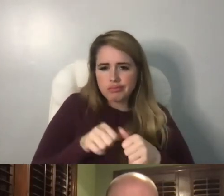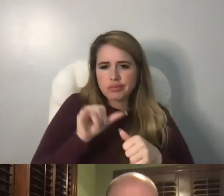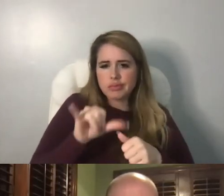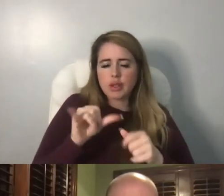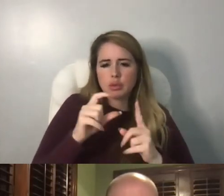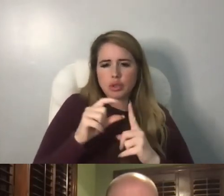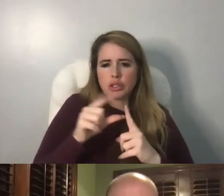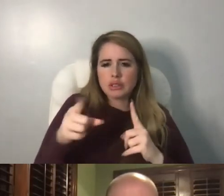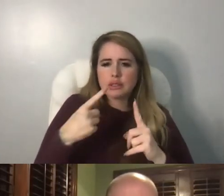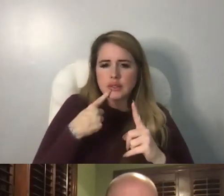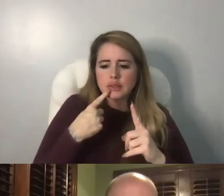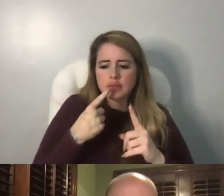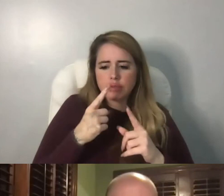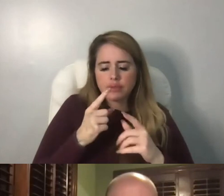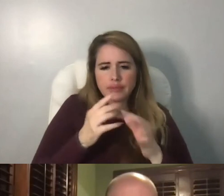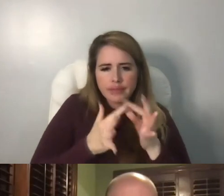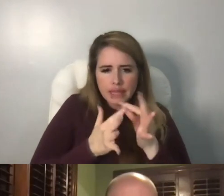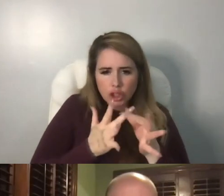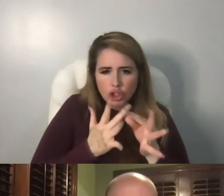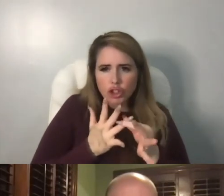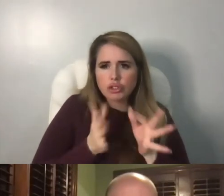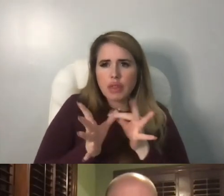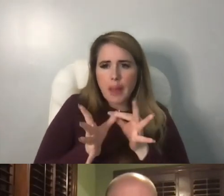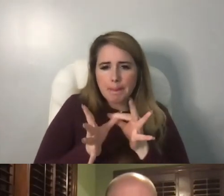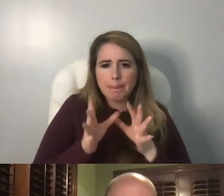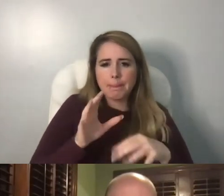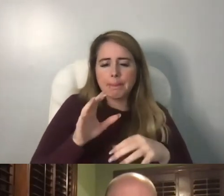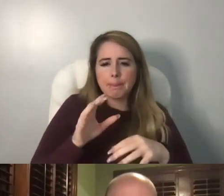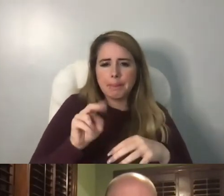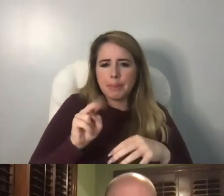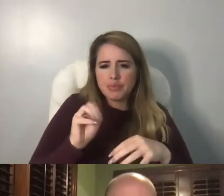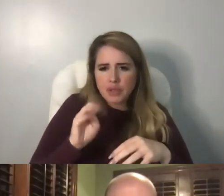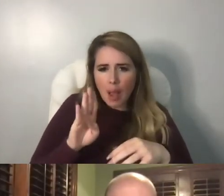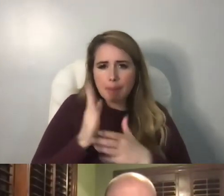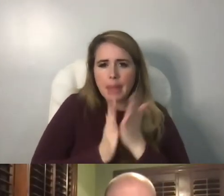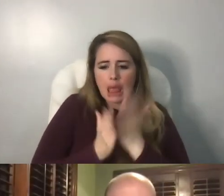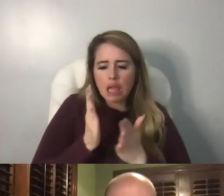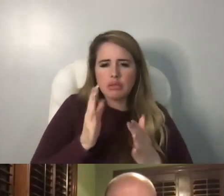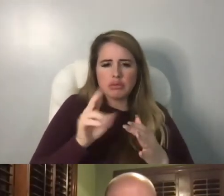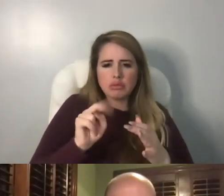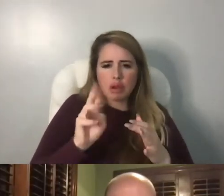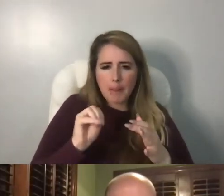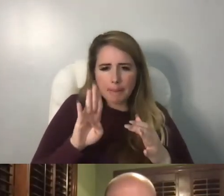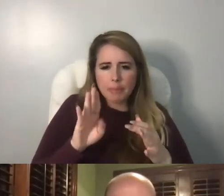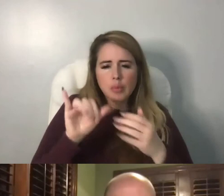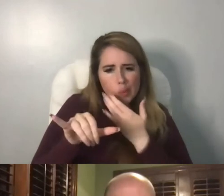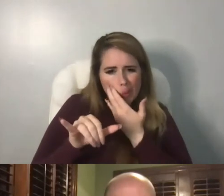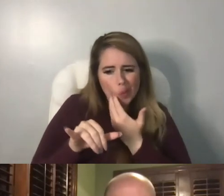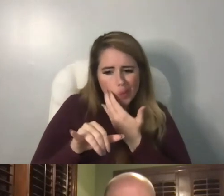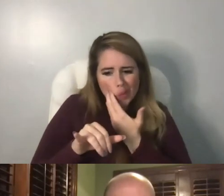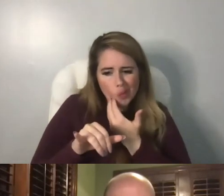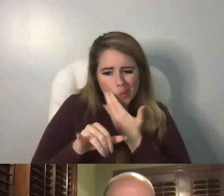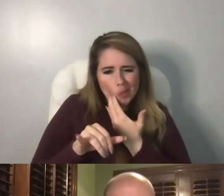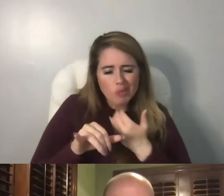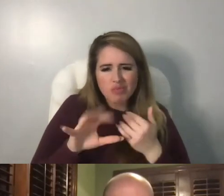fingers and thumb are numb. Our thumb on the hand were injected with chemo in 1990, became inflamed, deformed after